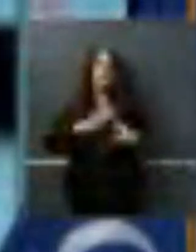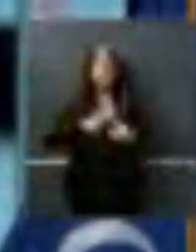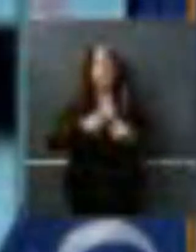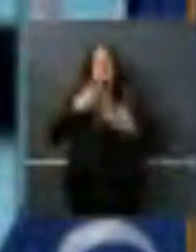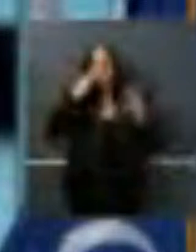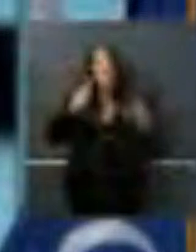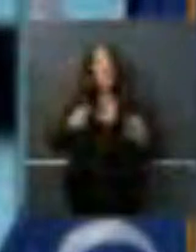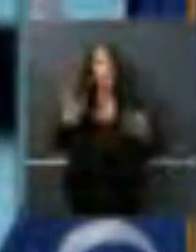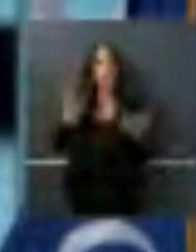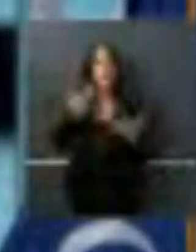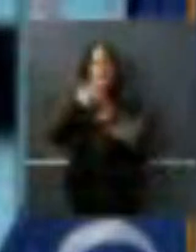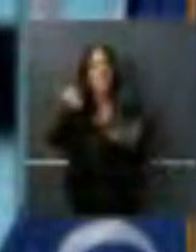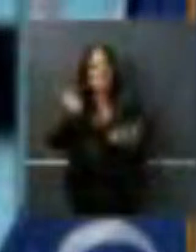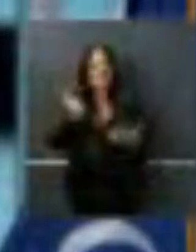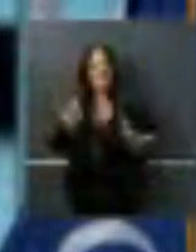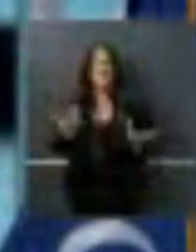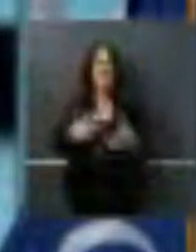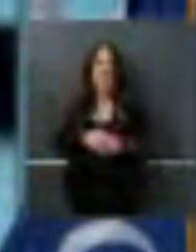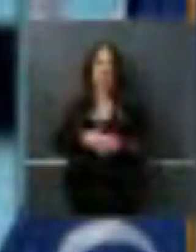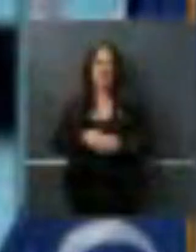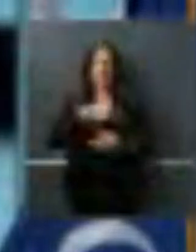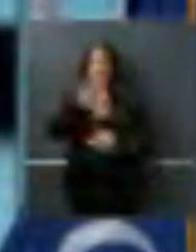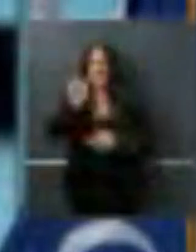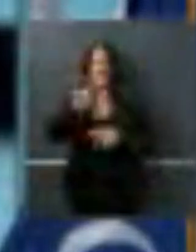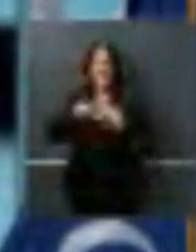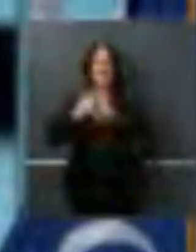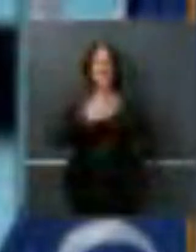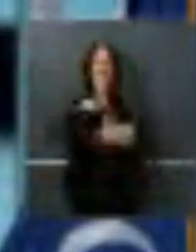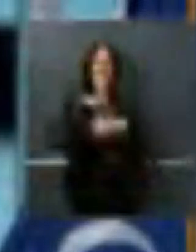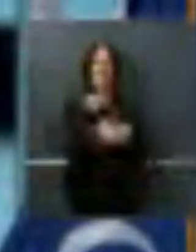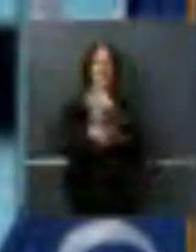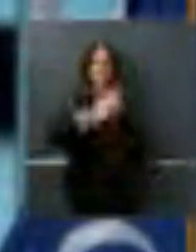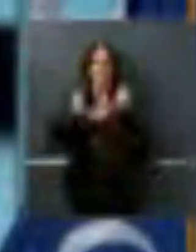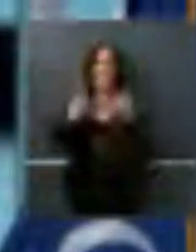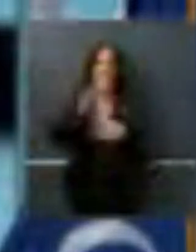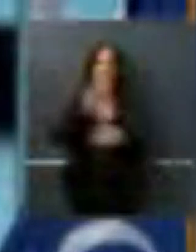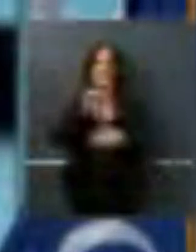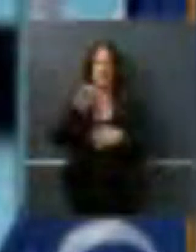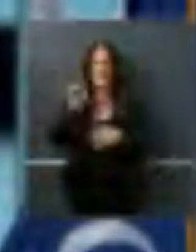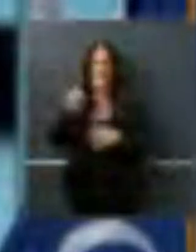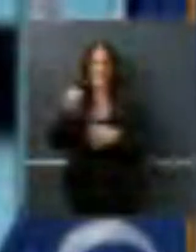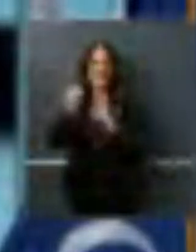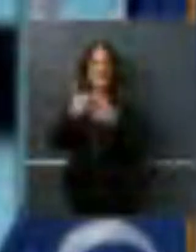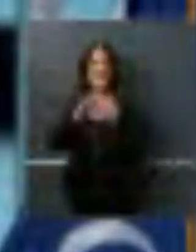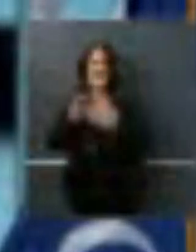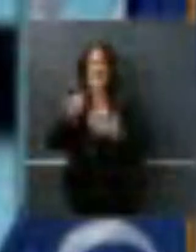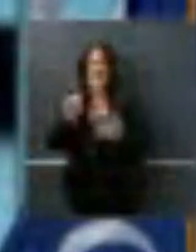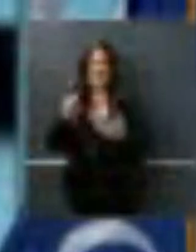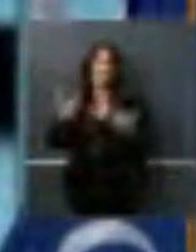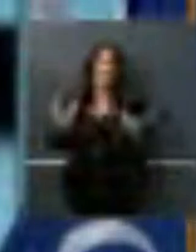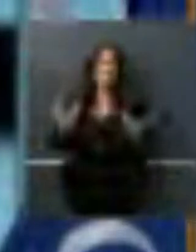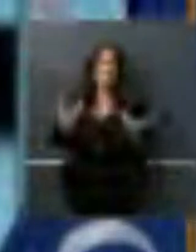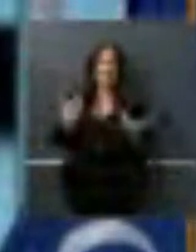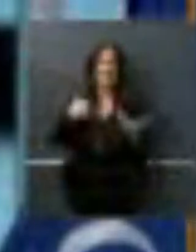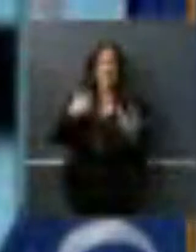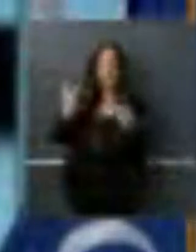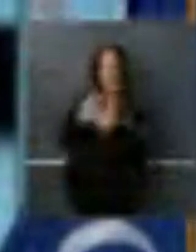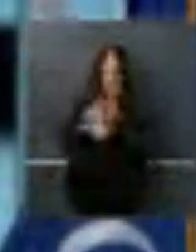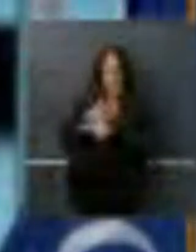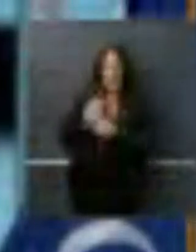a challenge, and we're going to try to manage that challenge as effectively and efficiently as we can. Karma Dickerson, Fox